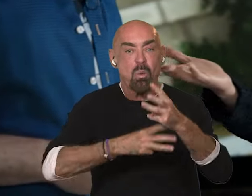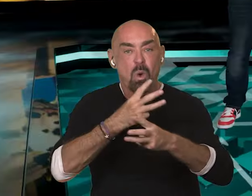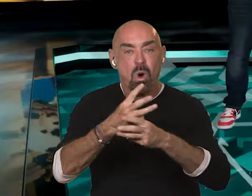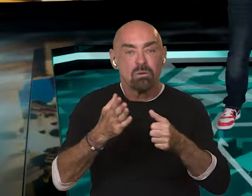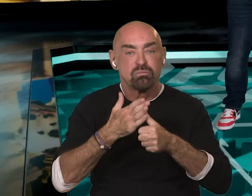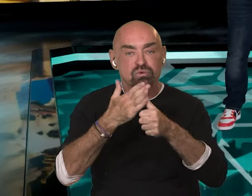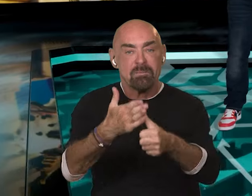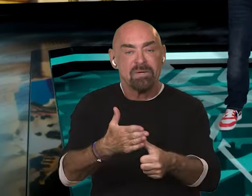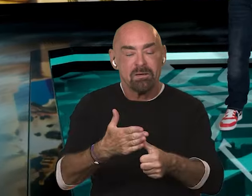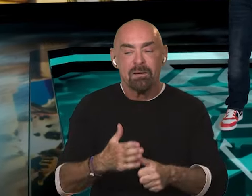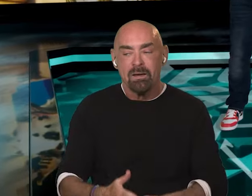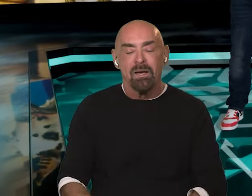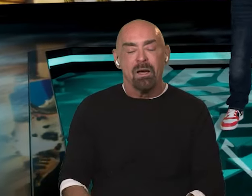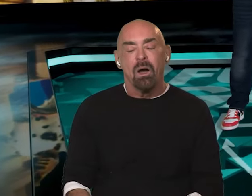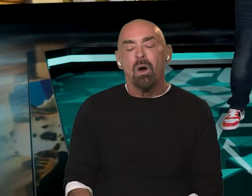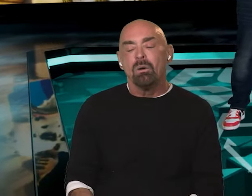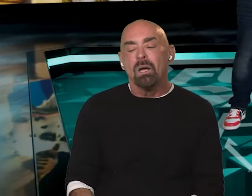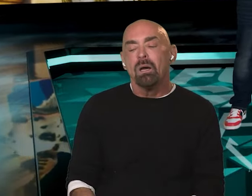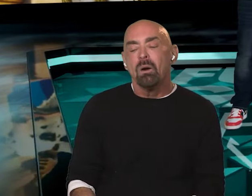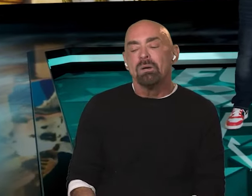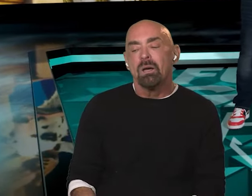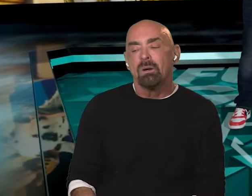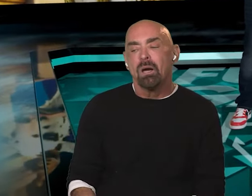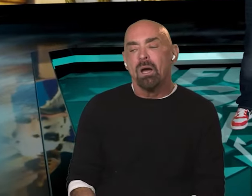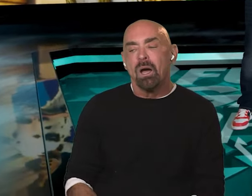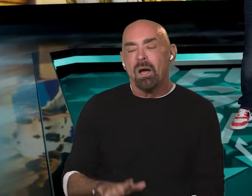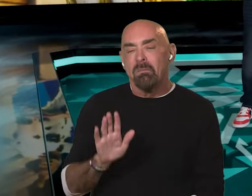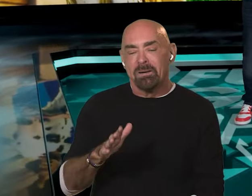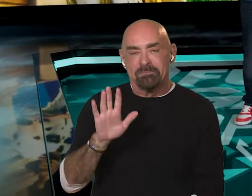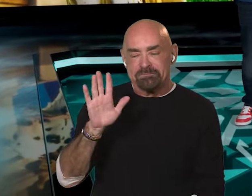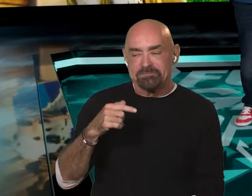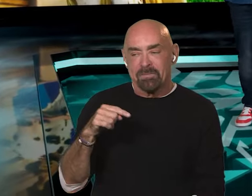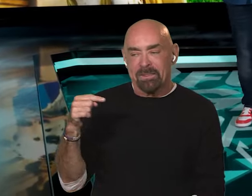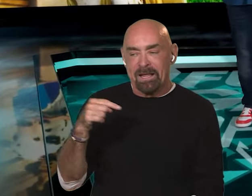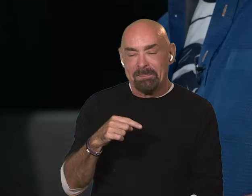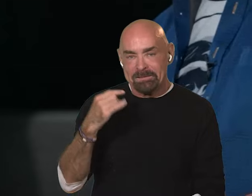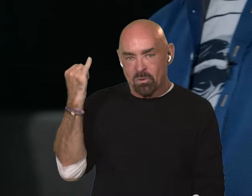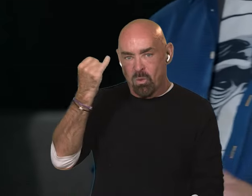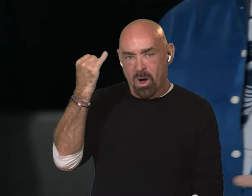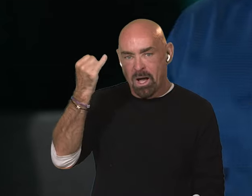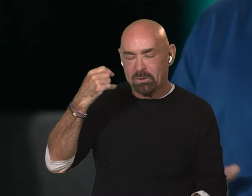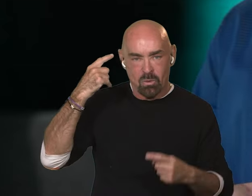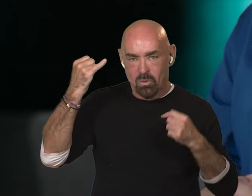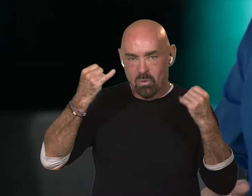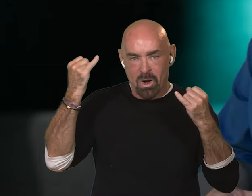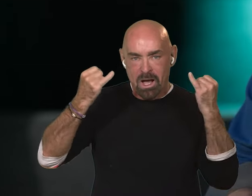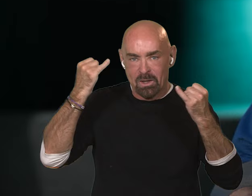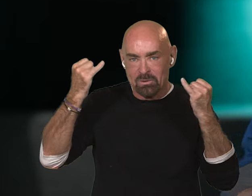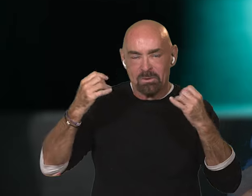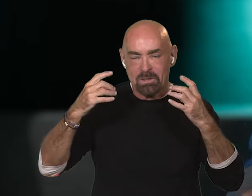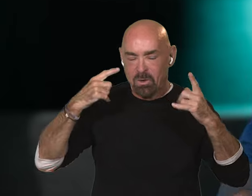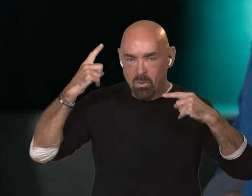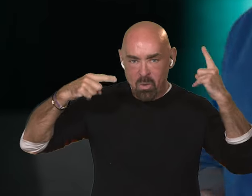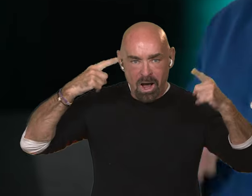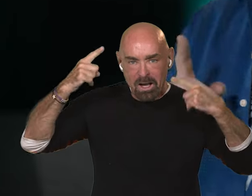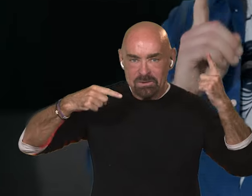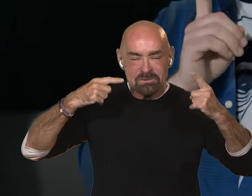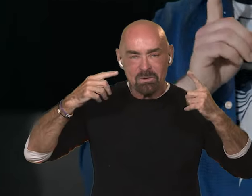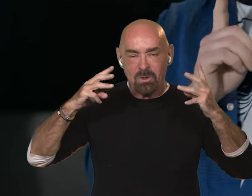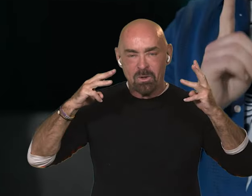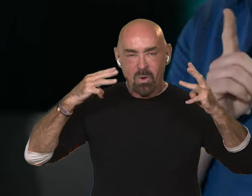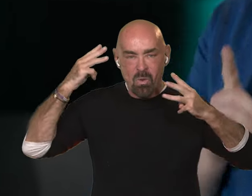premiere? Yeah. Okay. But, you know, I have to admit, this is a bit of a wild one. I think